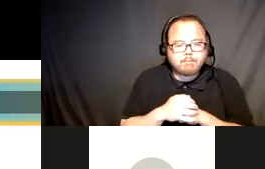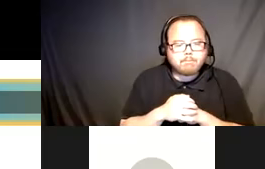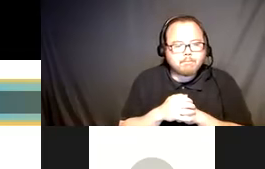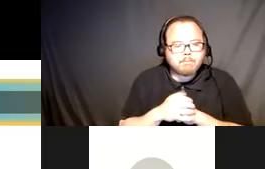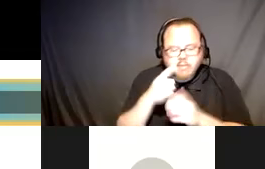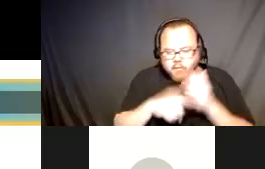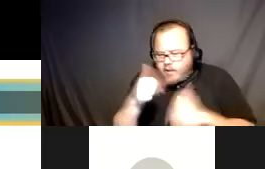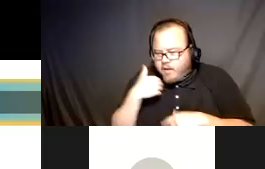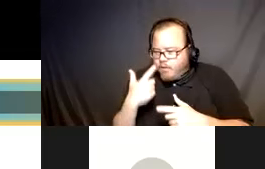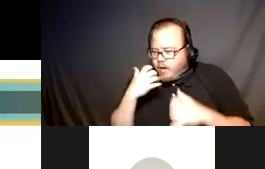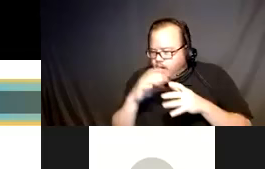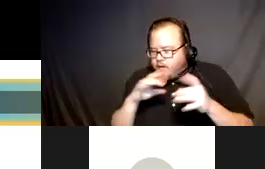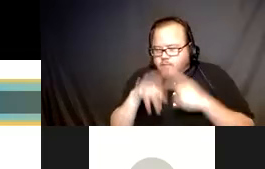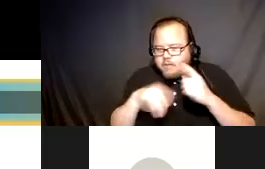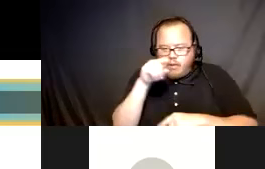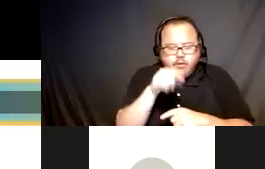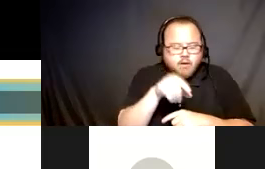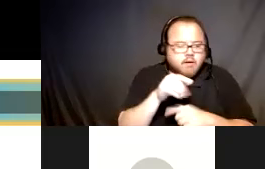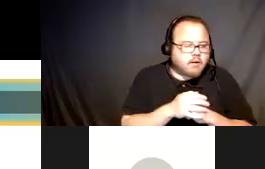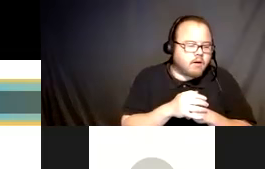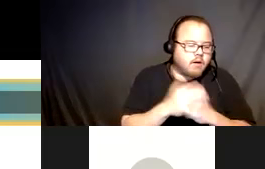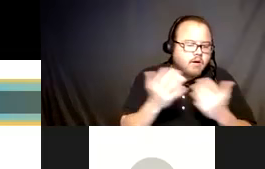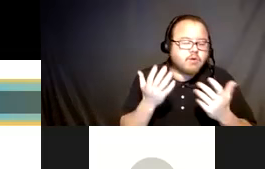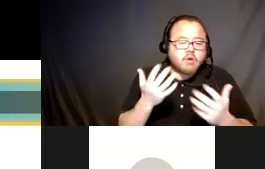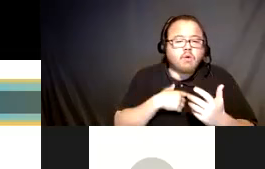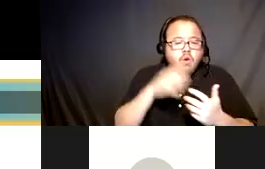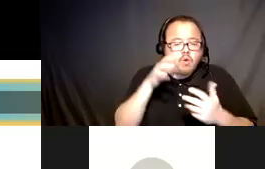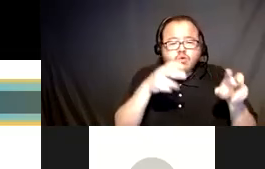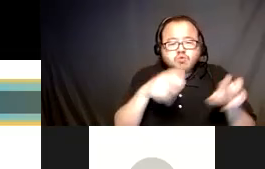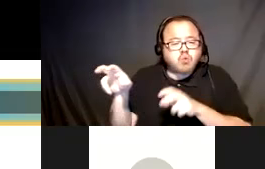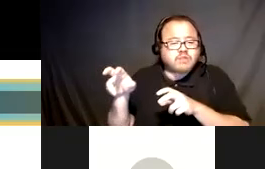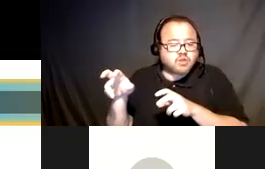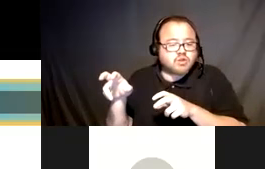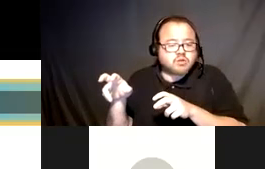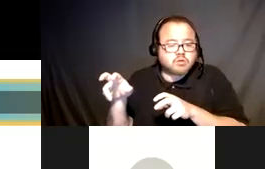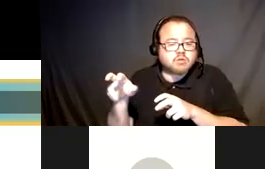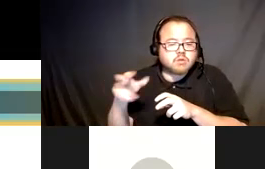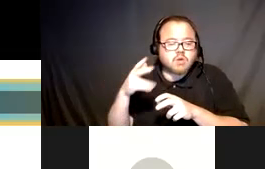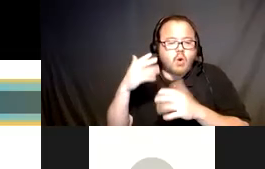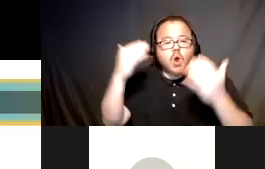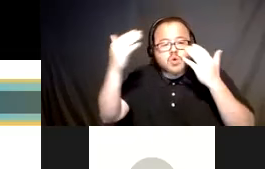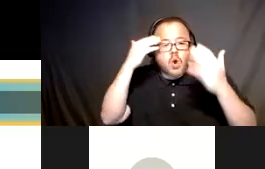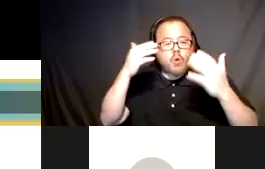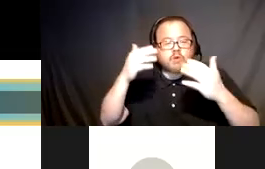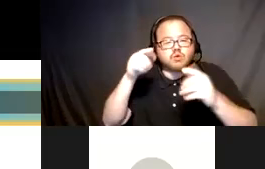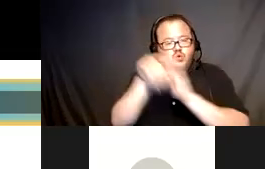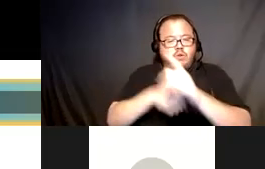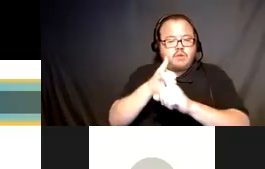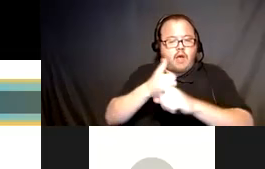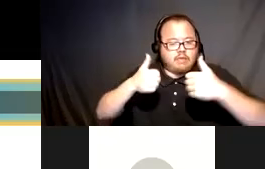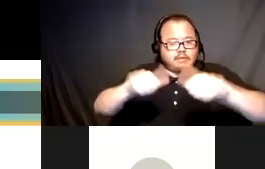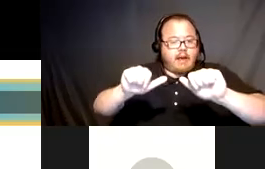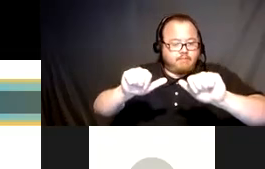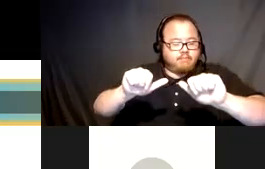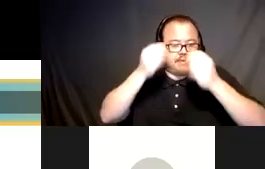What else did I want to tell you about that? So we're going to transition now into looking at known suicide attempt data. We see a